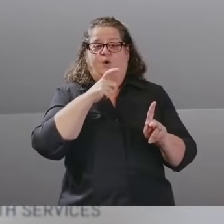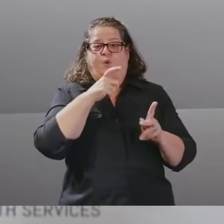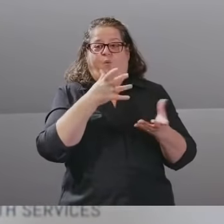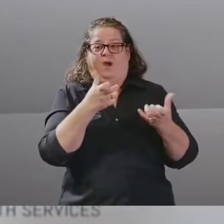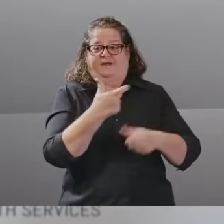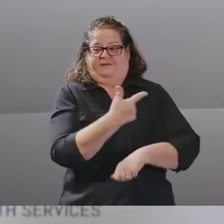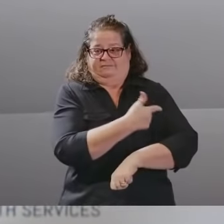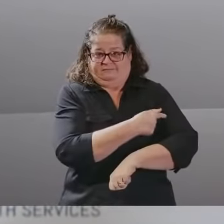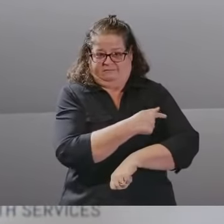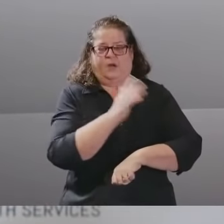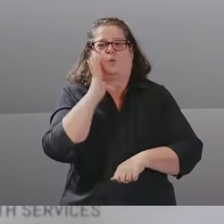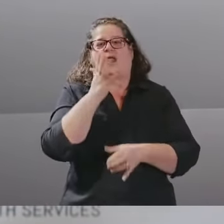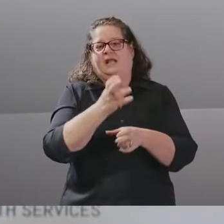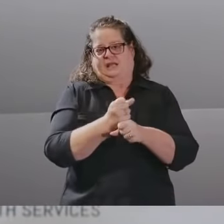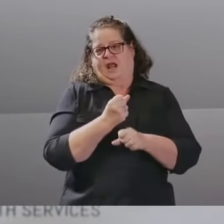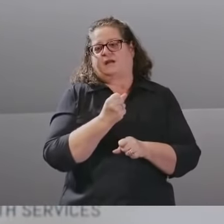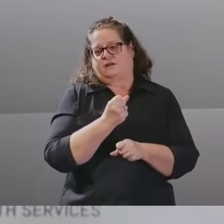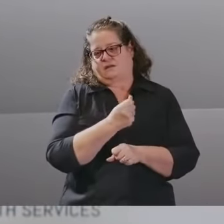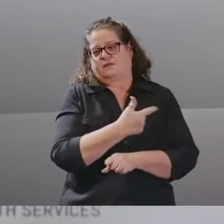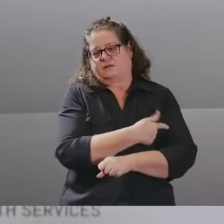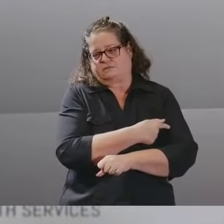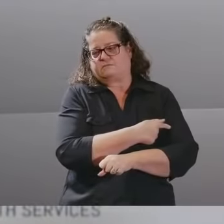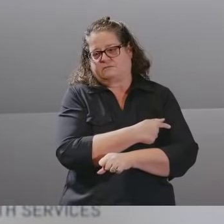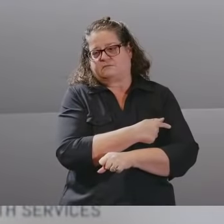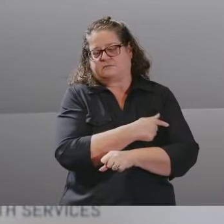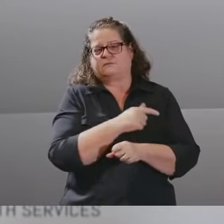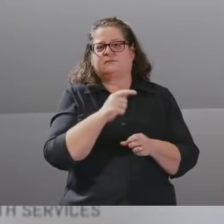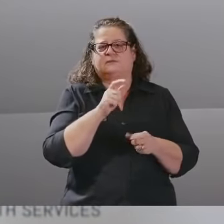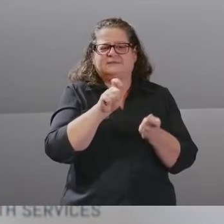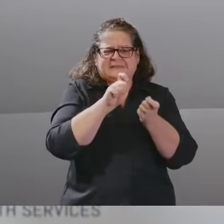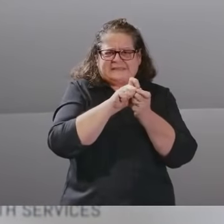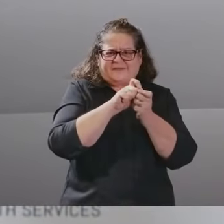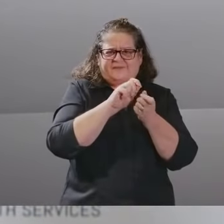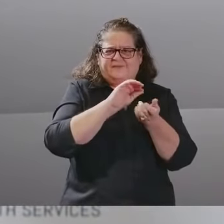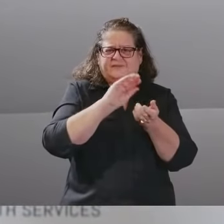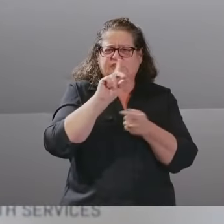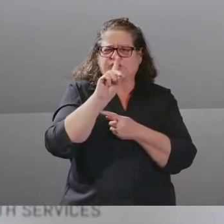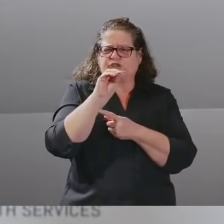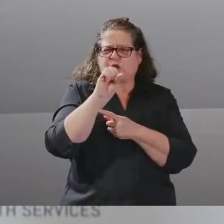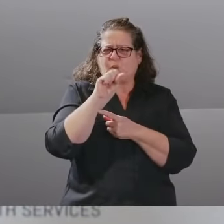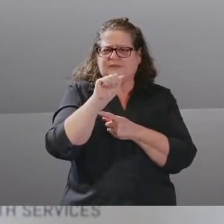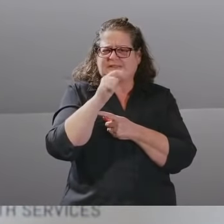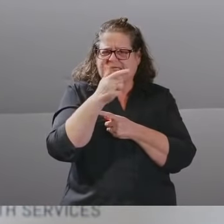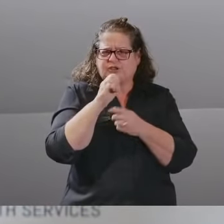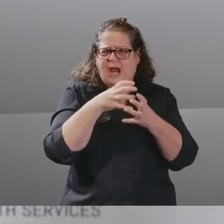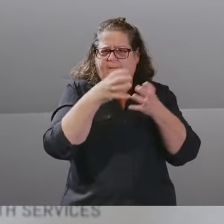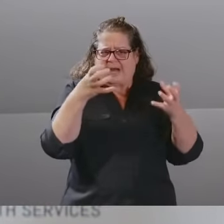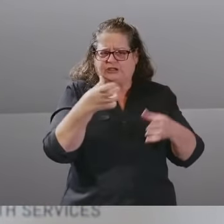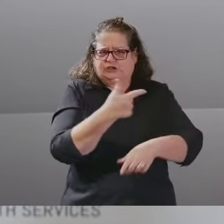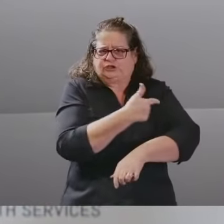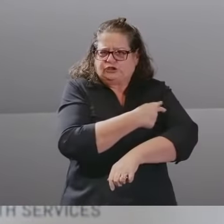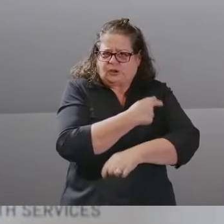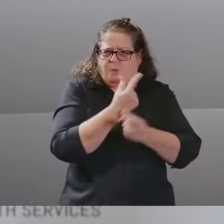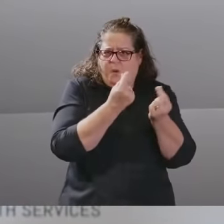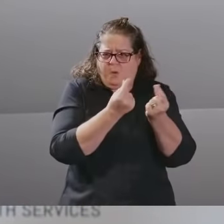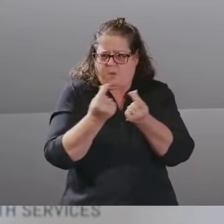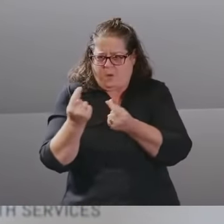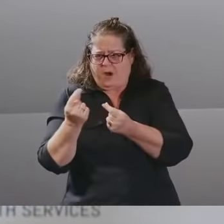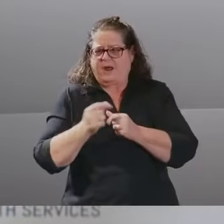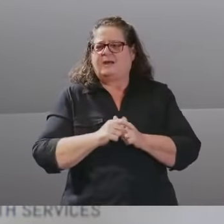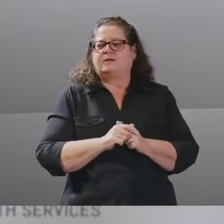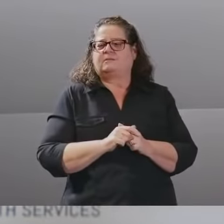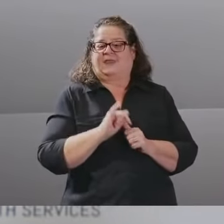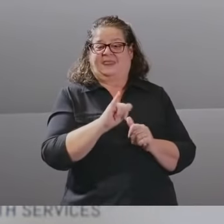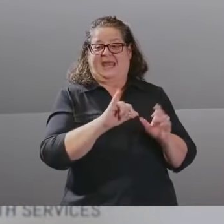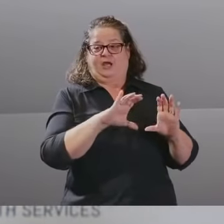appropriate follow-up doses at the correct time. It will also allow the state to identify and